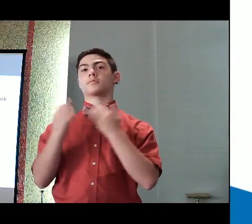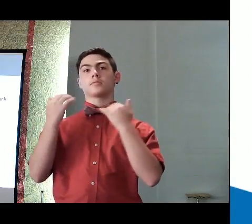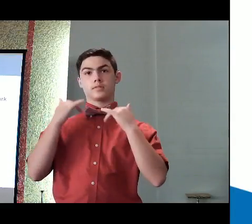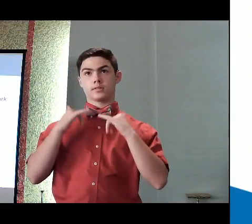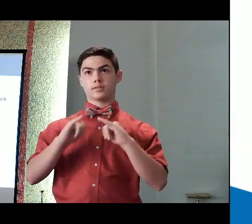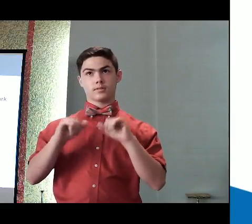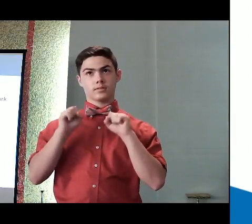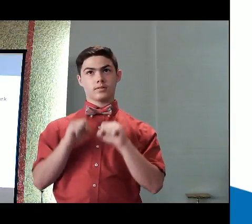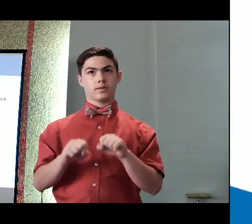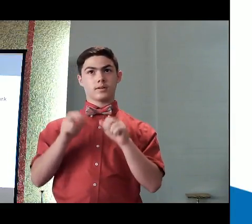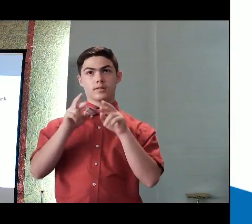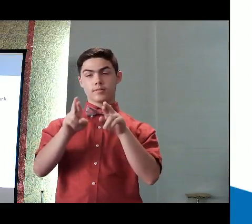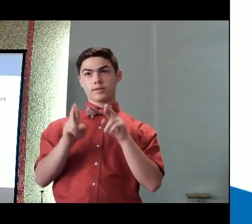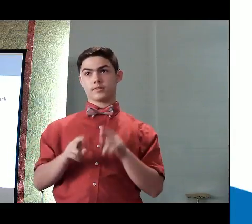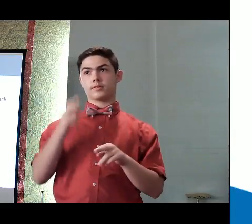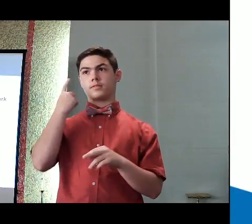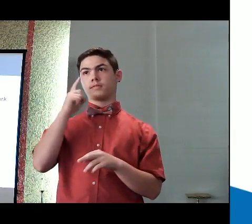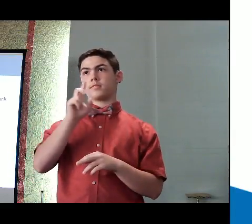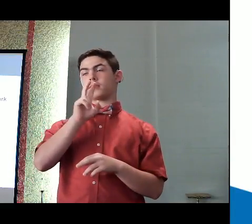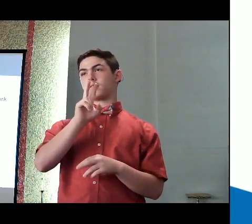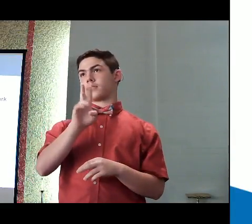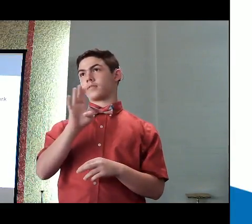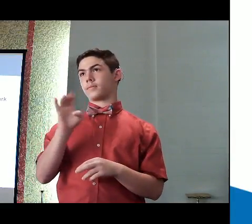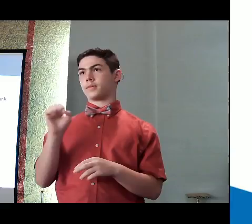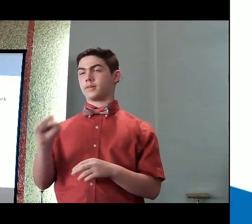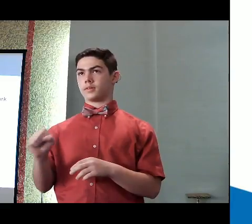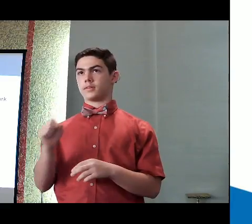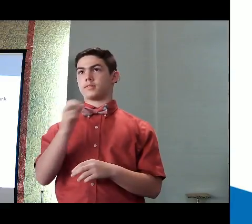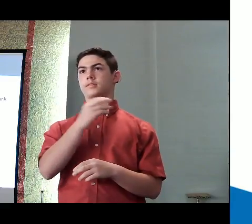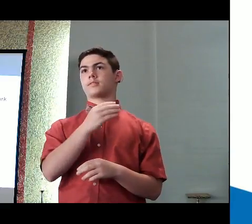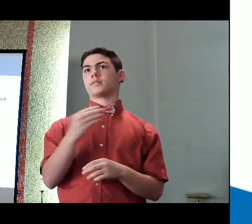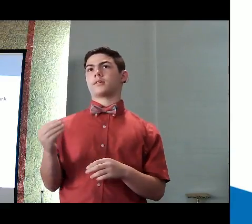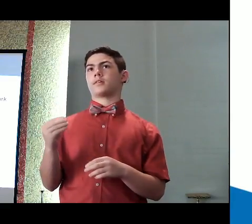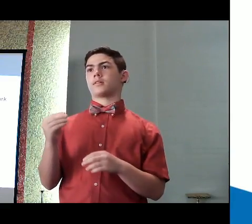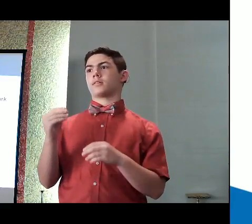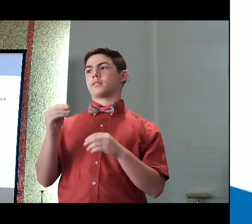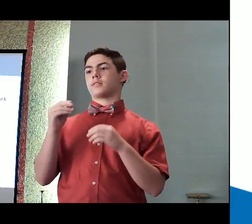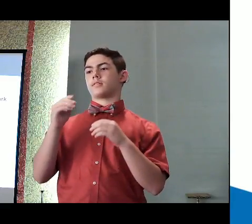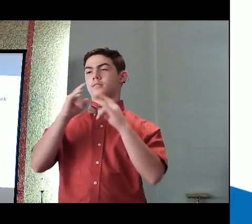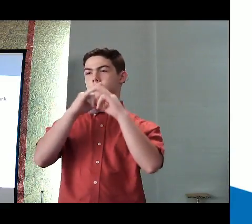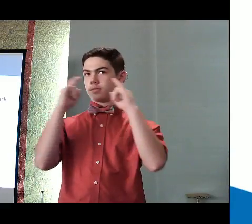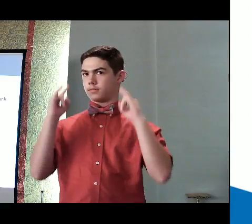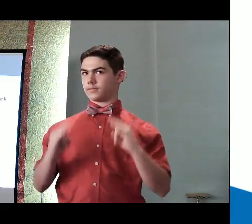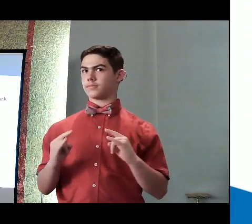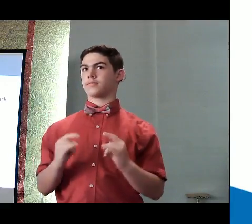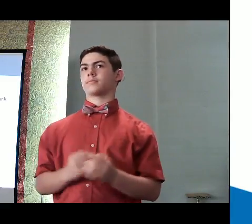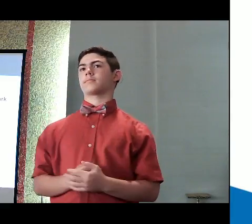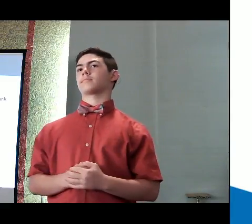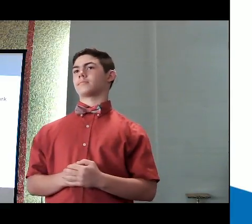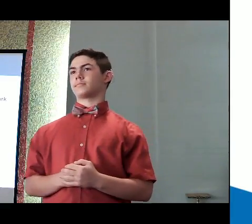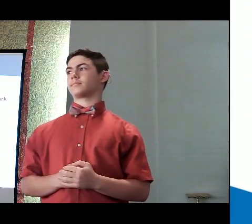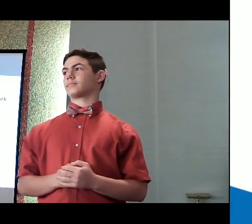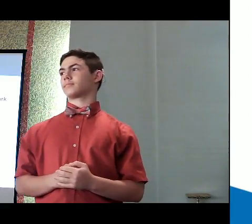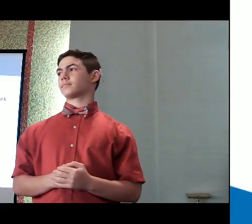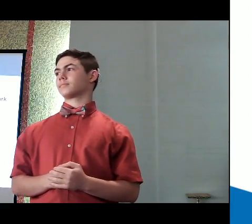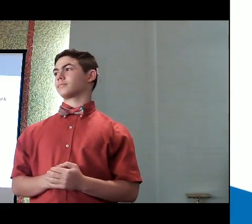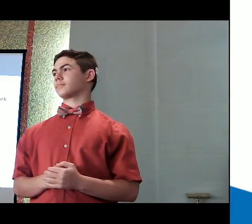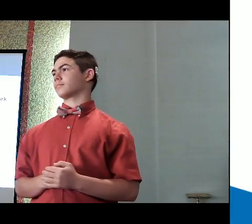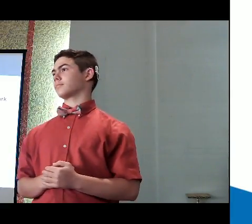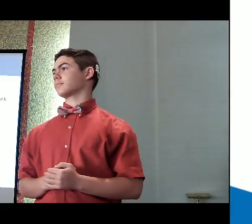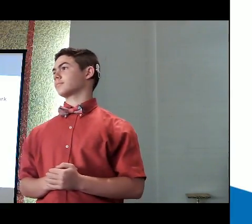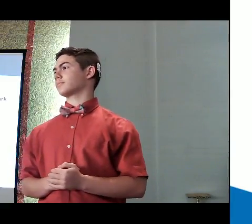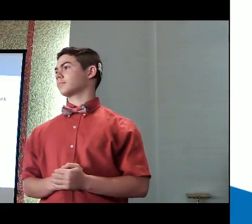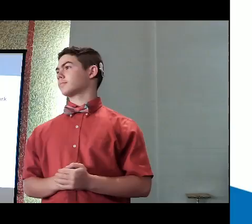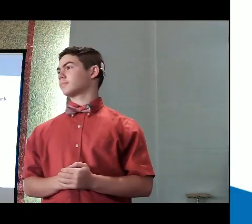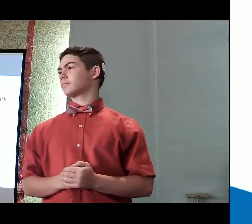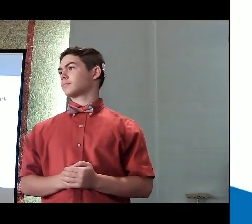Matters. We do have these nice flyers for Relationship Matters, so for people you meet in the community, you can, you know, talk to them about it if they're interested.